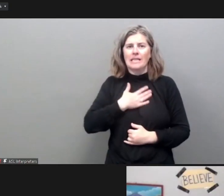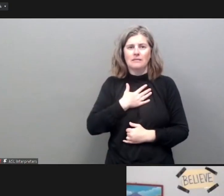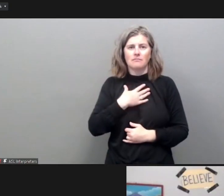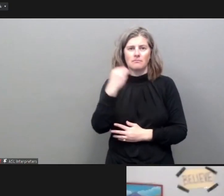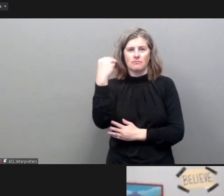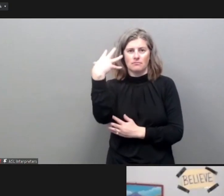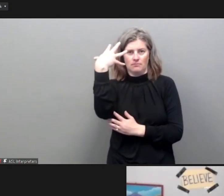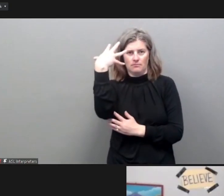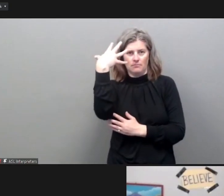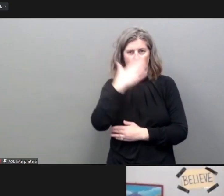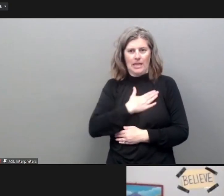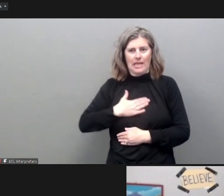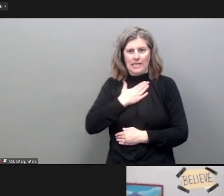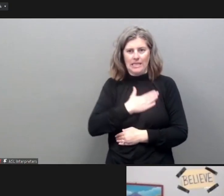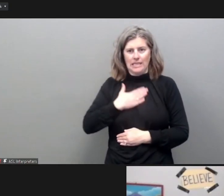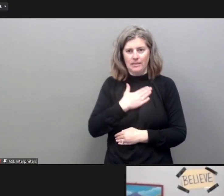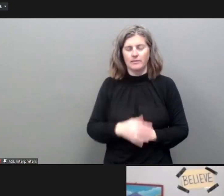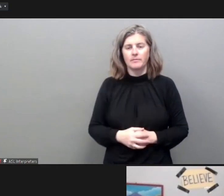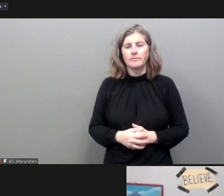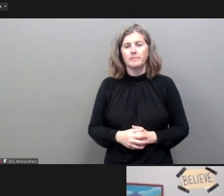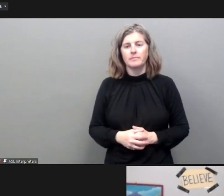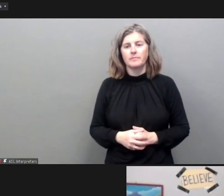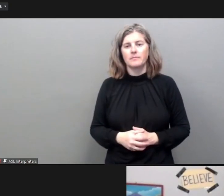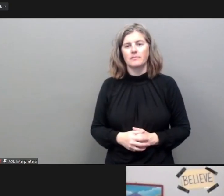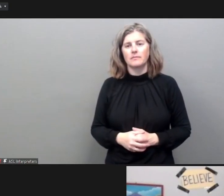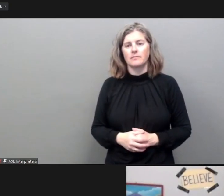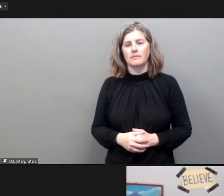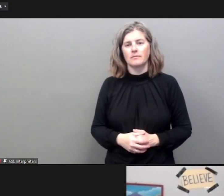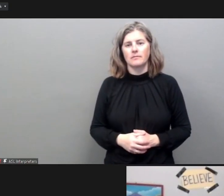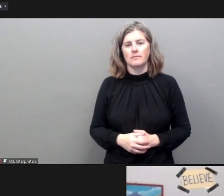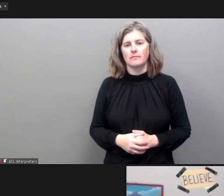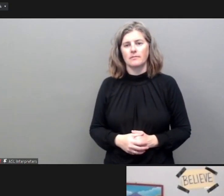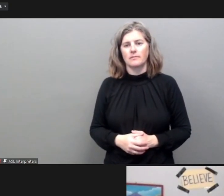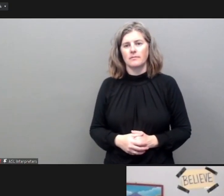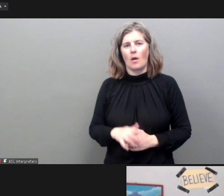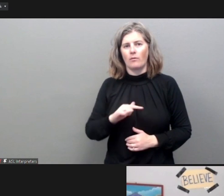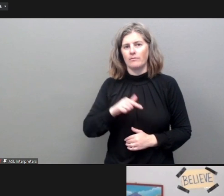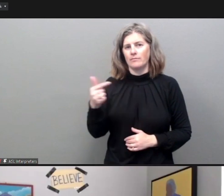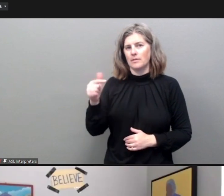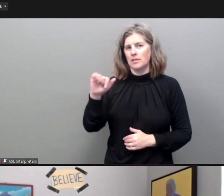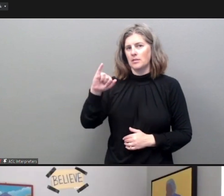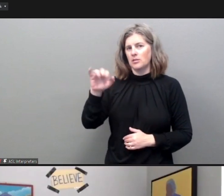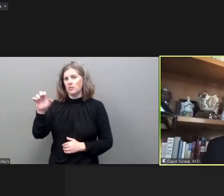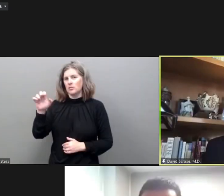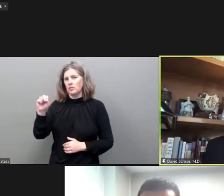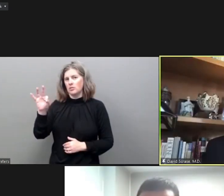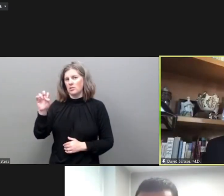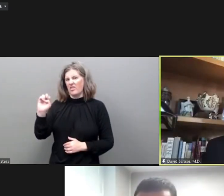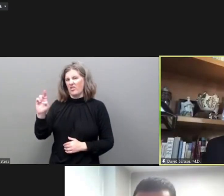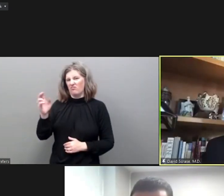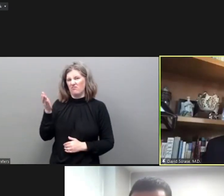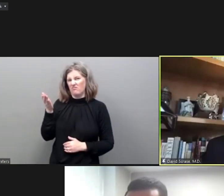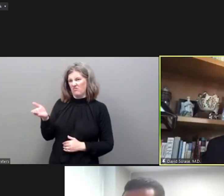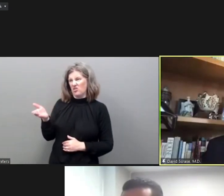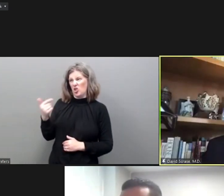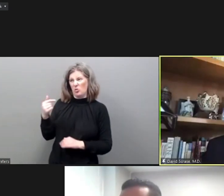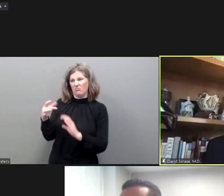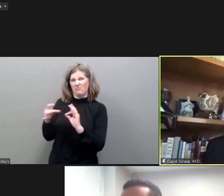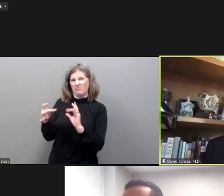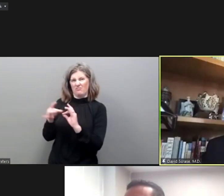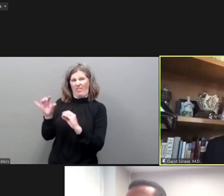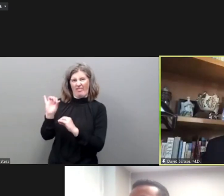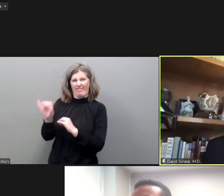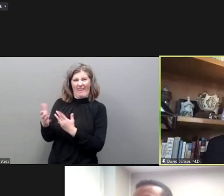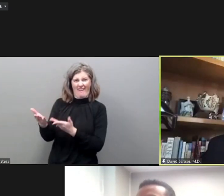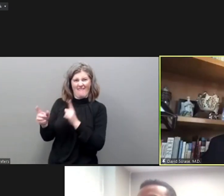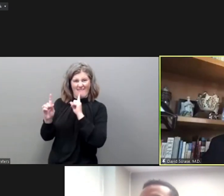on first. And then I'm going to put Jennifer on notice that I'm really going to have you be the one